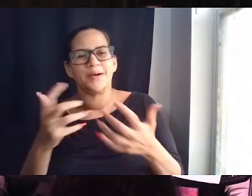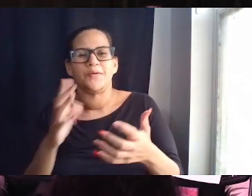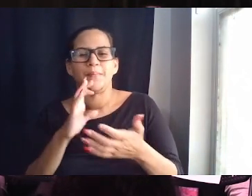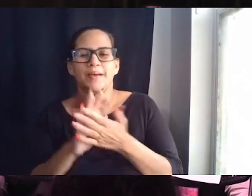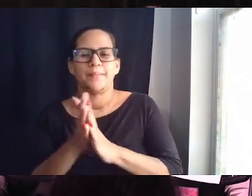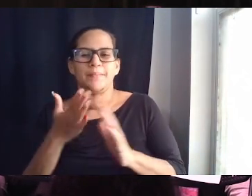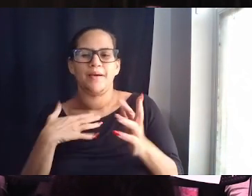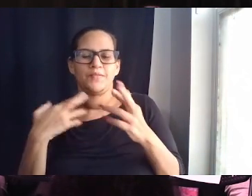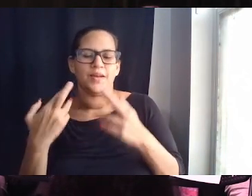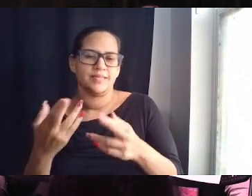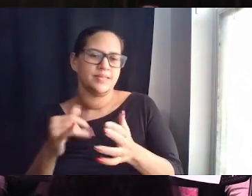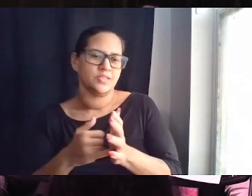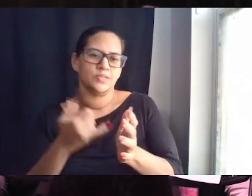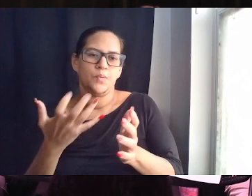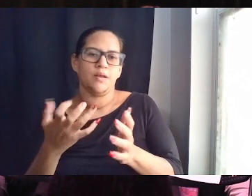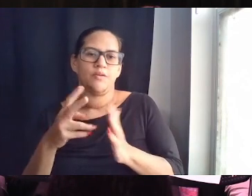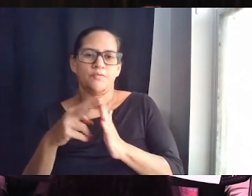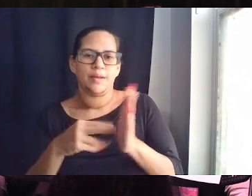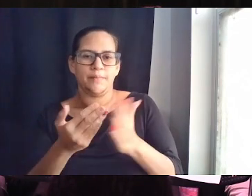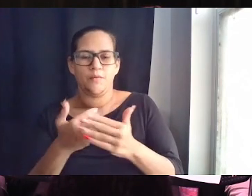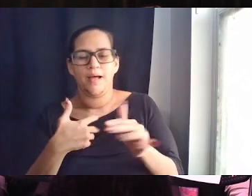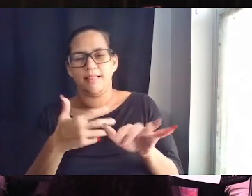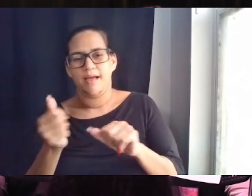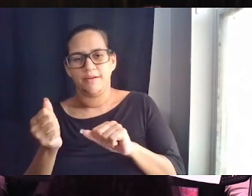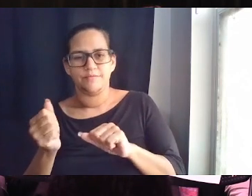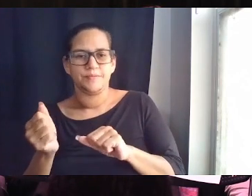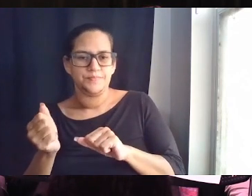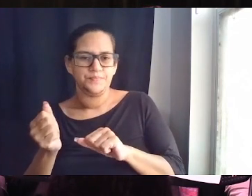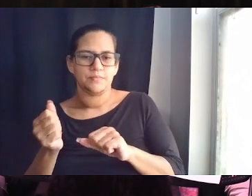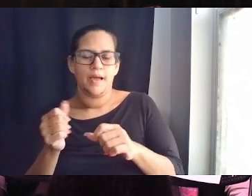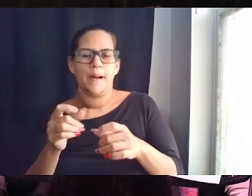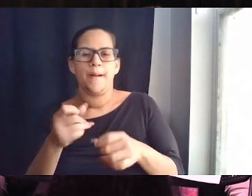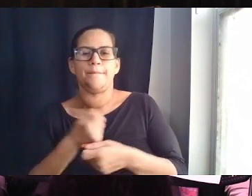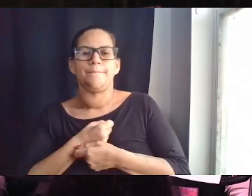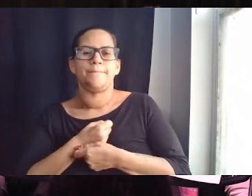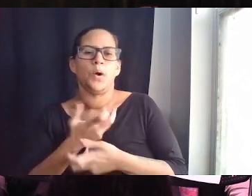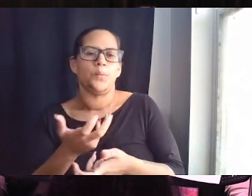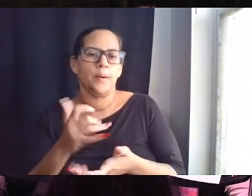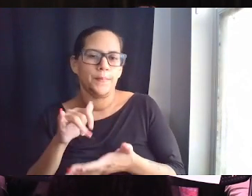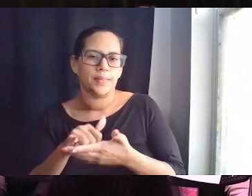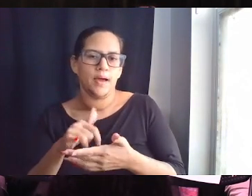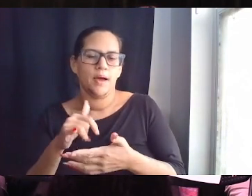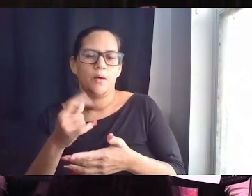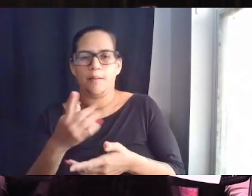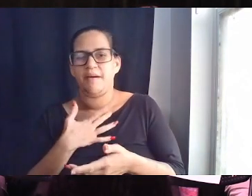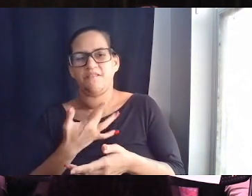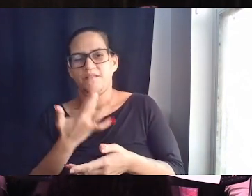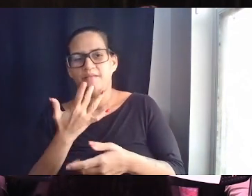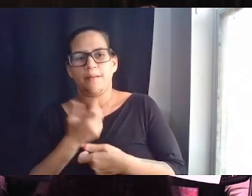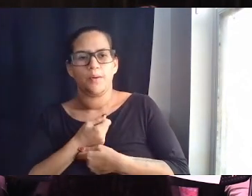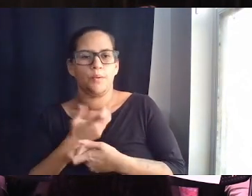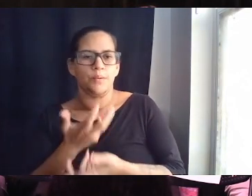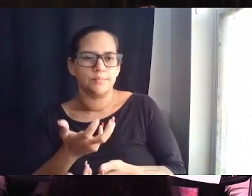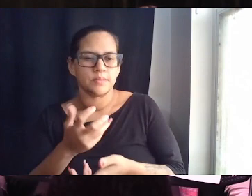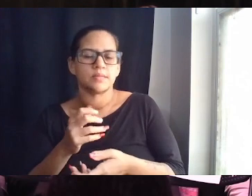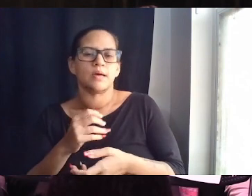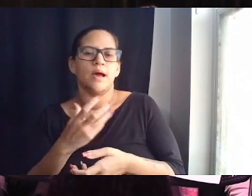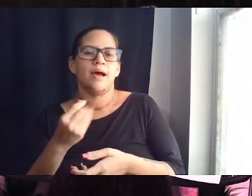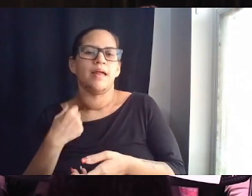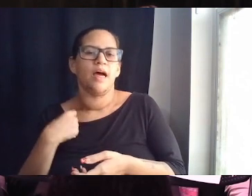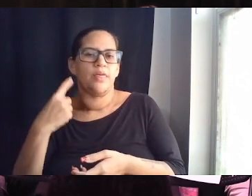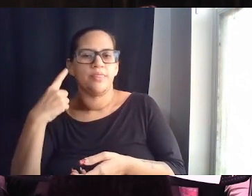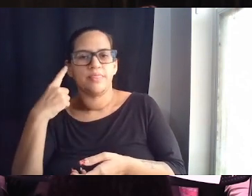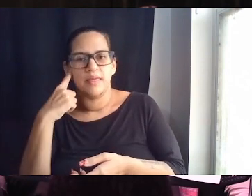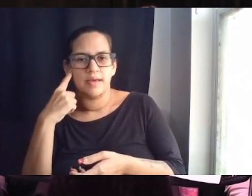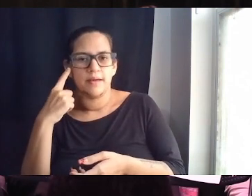read before I left a poem it's one of my favorite poems, and I think it will